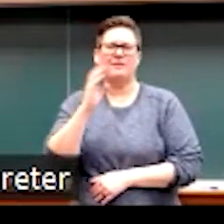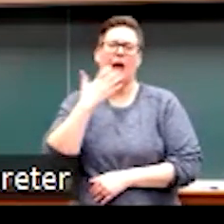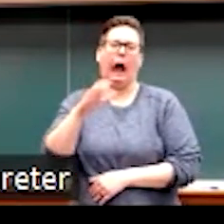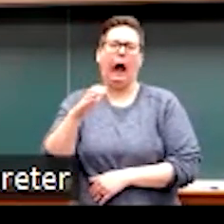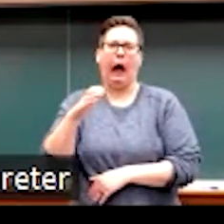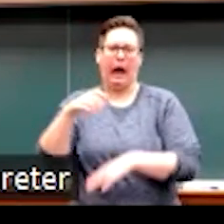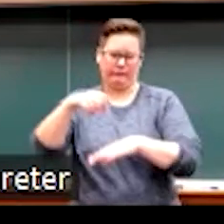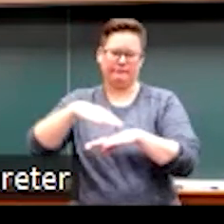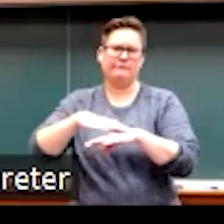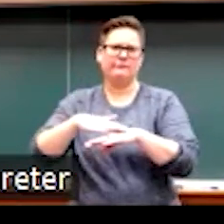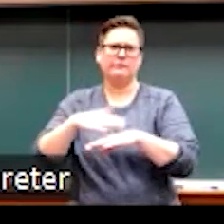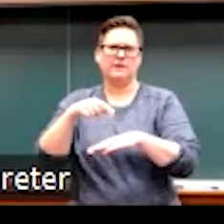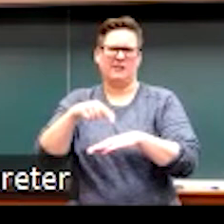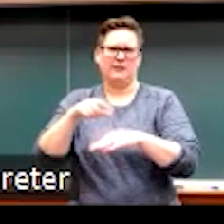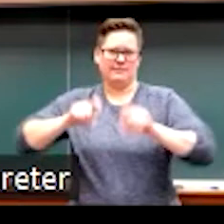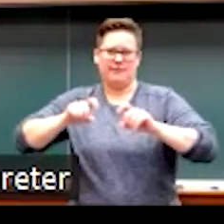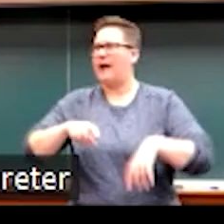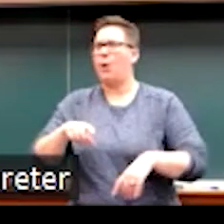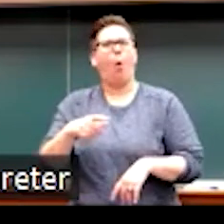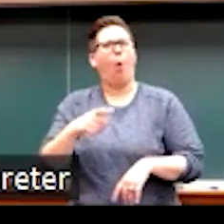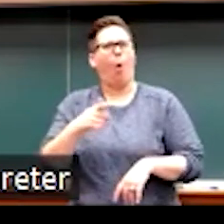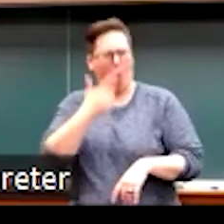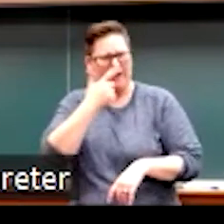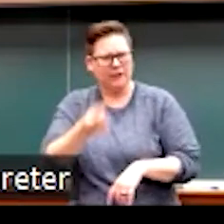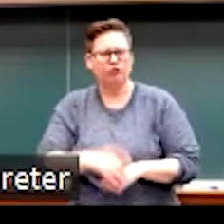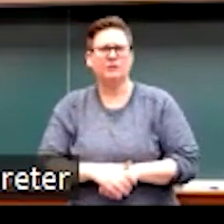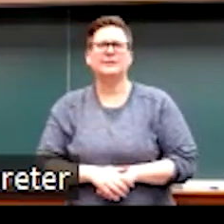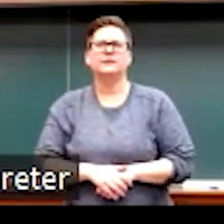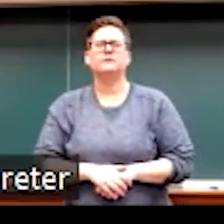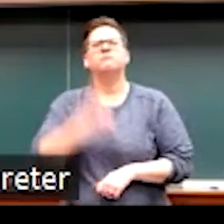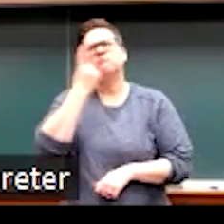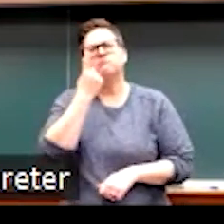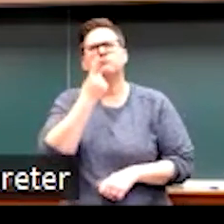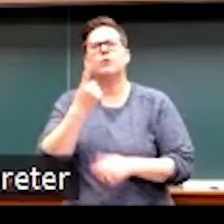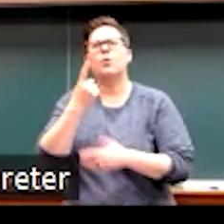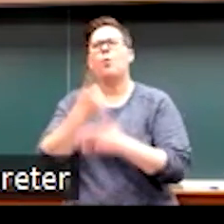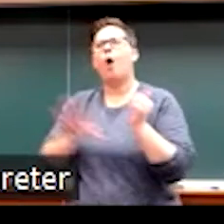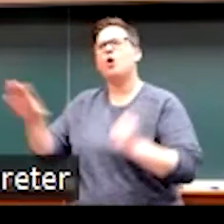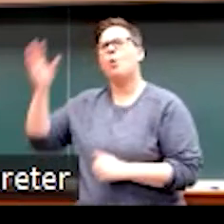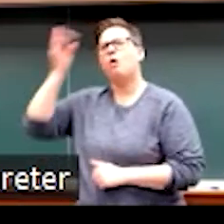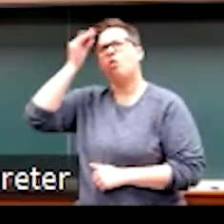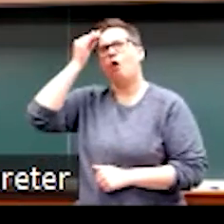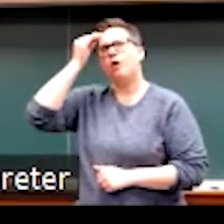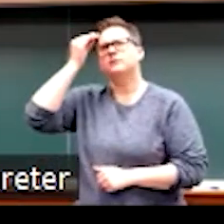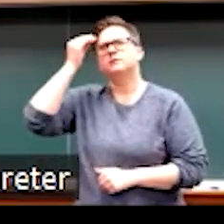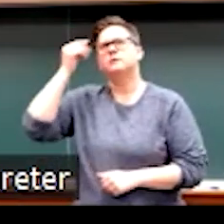Experimental study and the experimental work you're doing is really compelling. How do you think about that